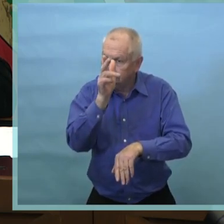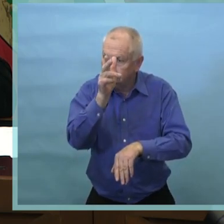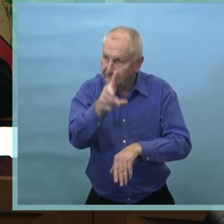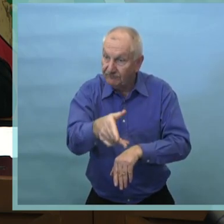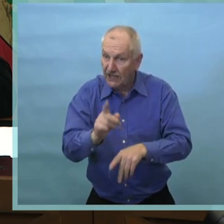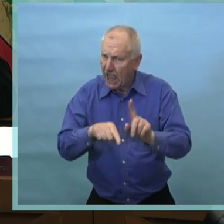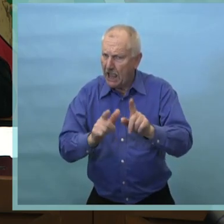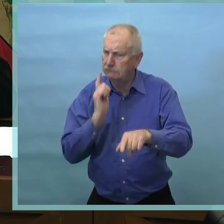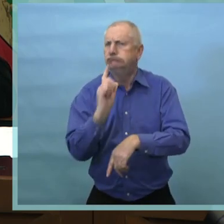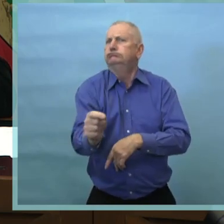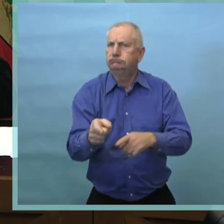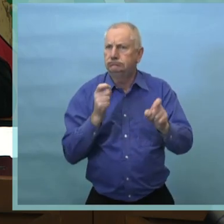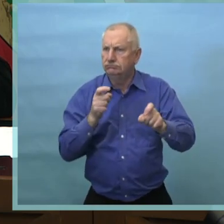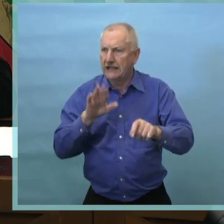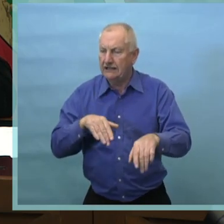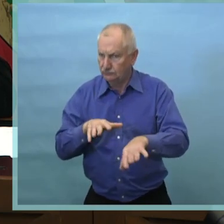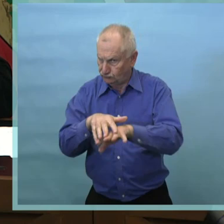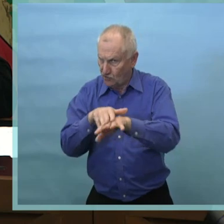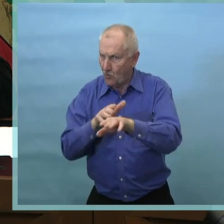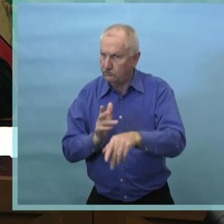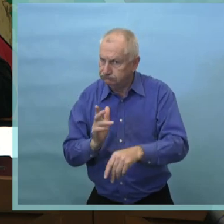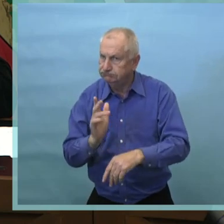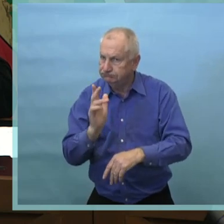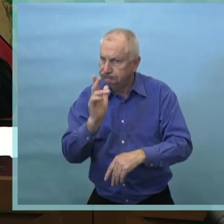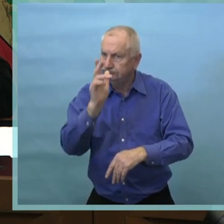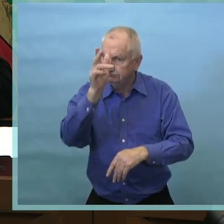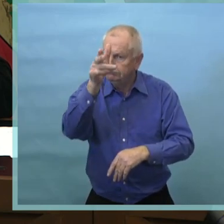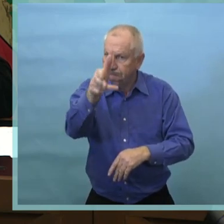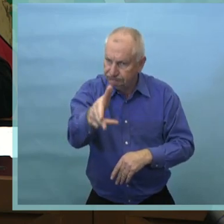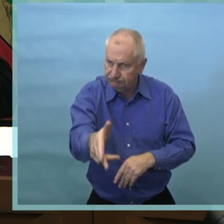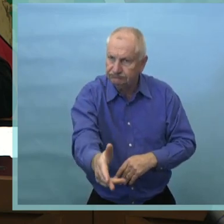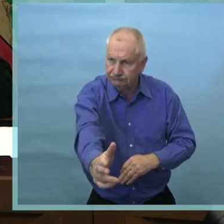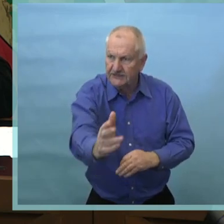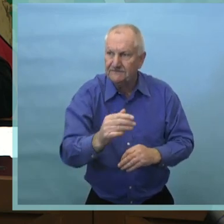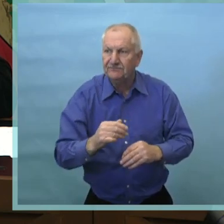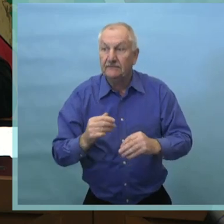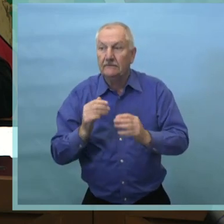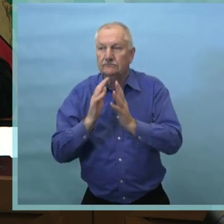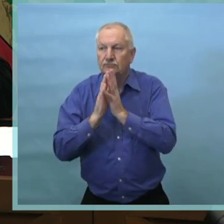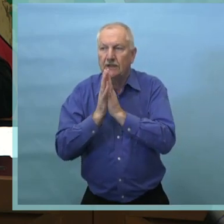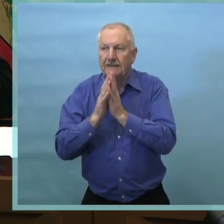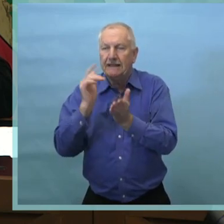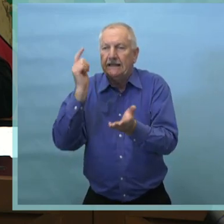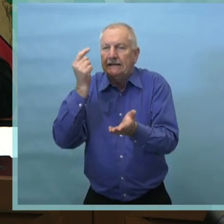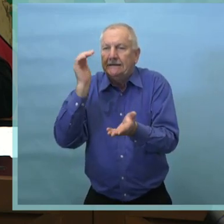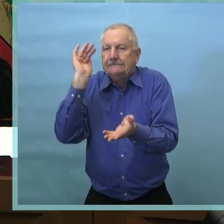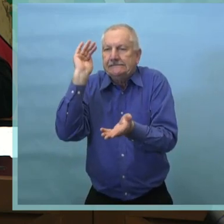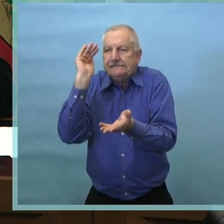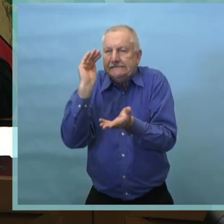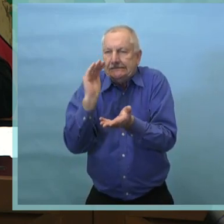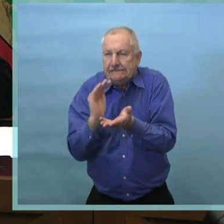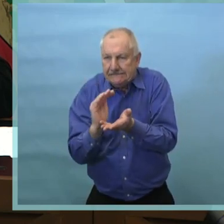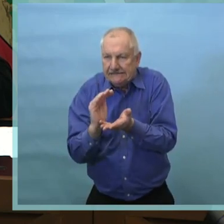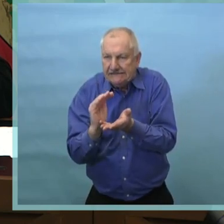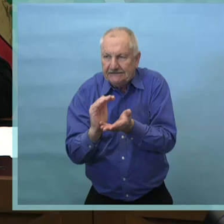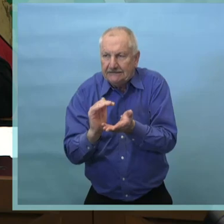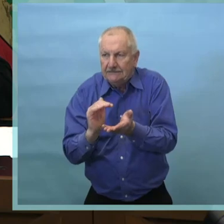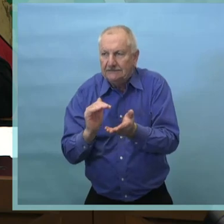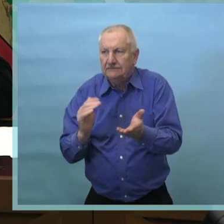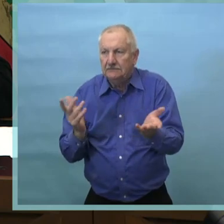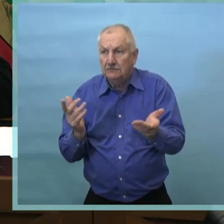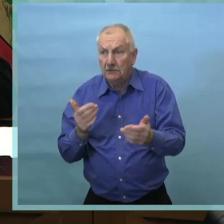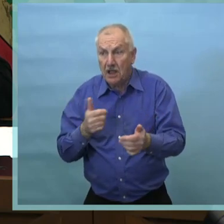You have to slow down anyway to drive through Morris, so we're slowing the traffic down a little bit. And other than that, there's really no impediment to truck